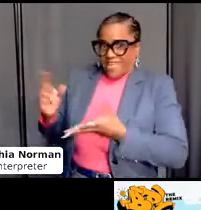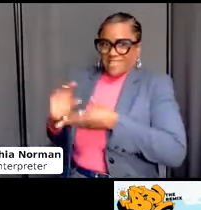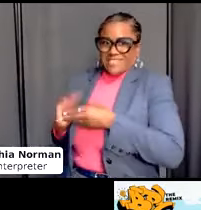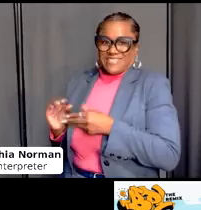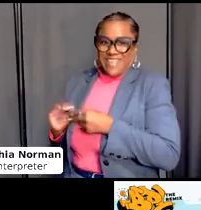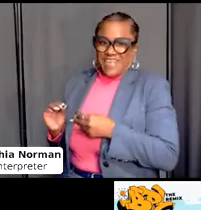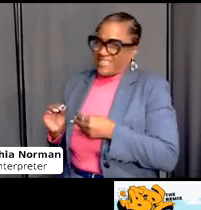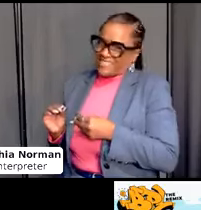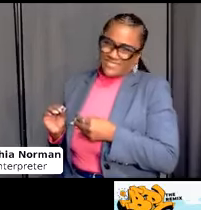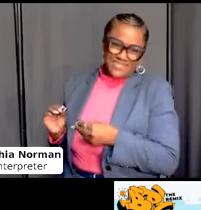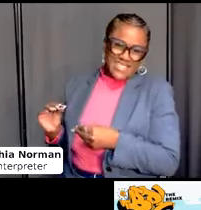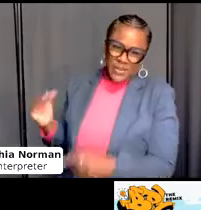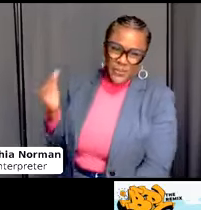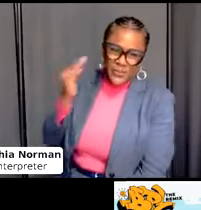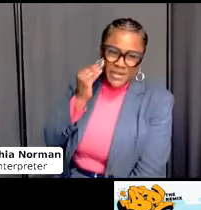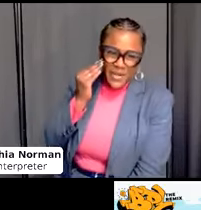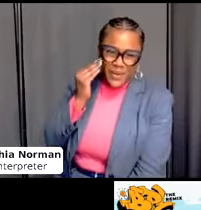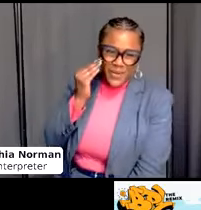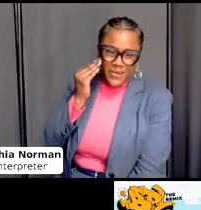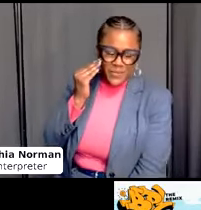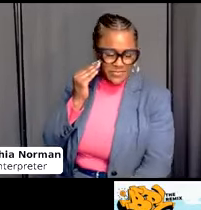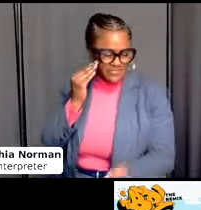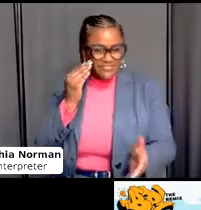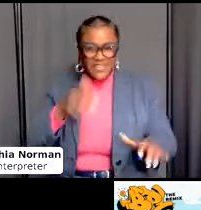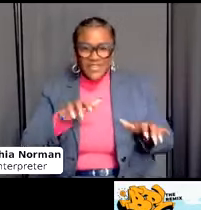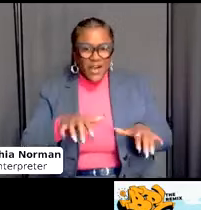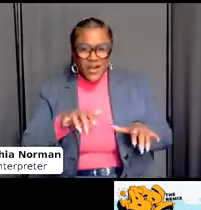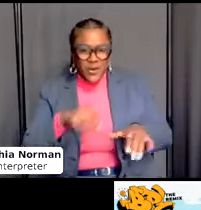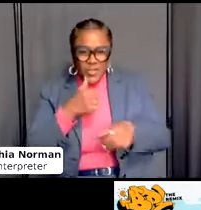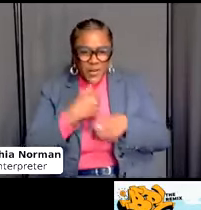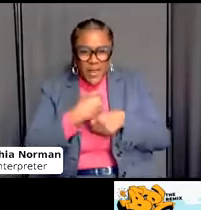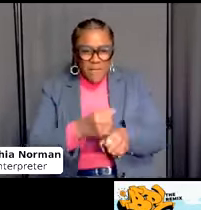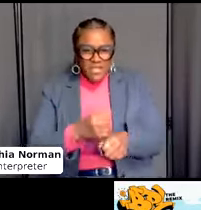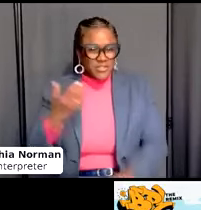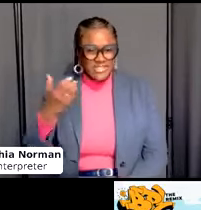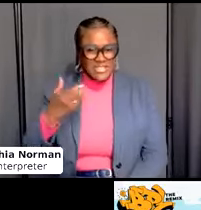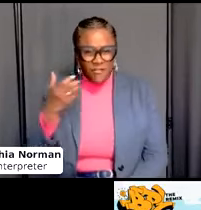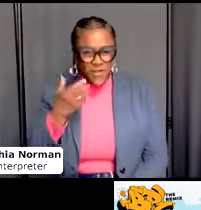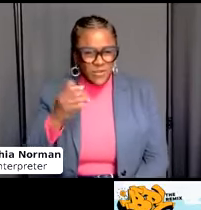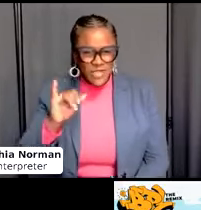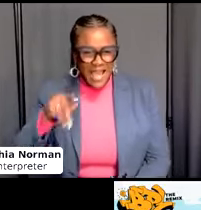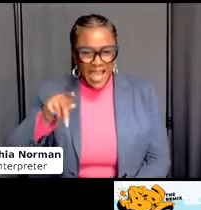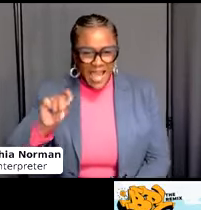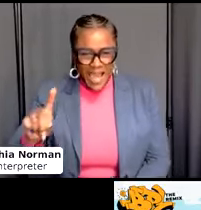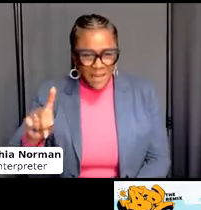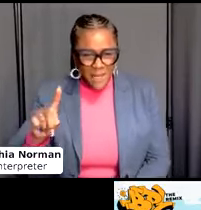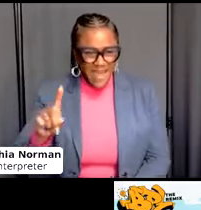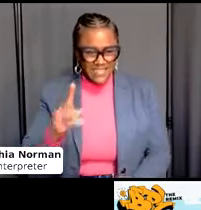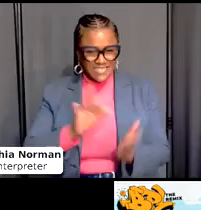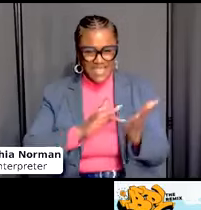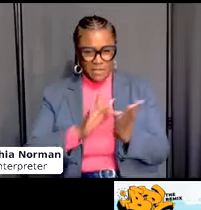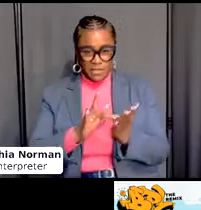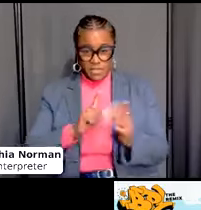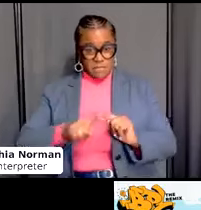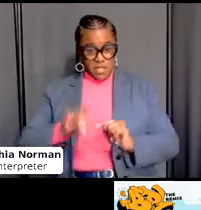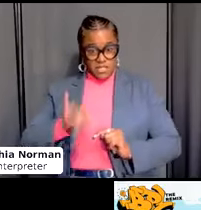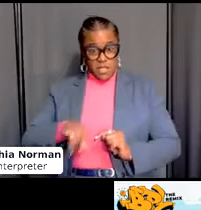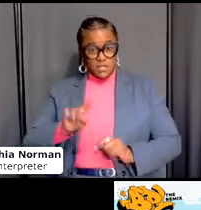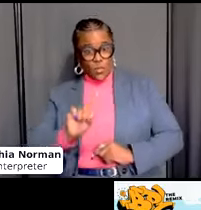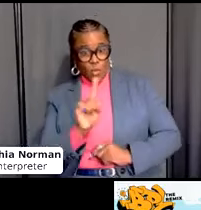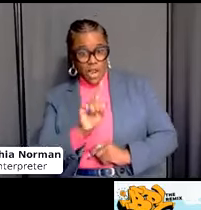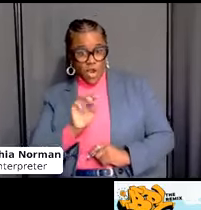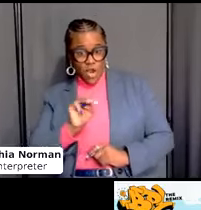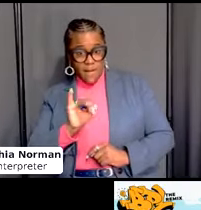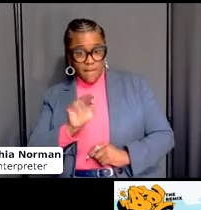know that in Congo that they're not manufacturing cell phones or iPads or tablets, but that's where the minerals are coming